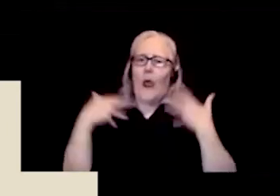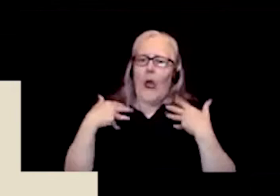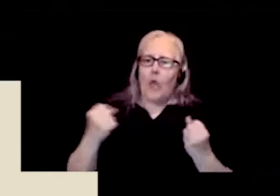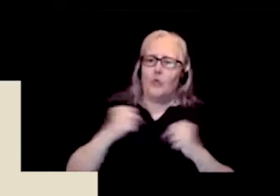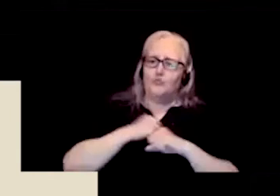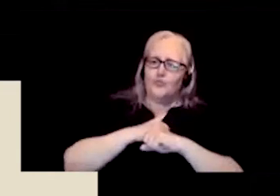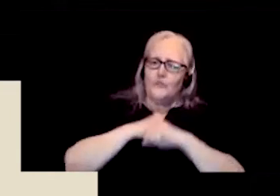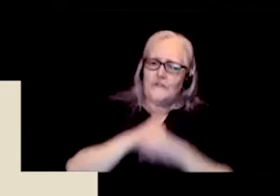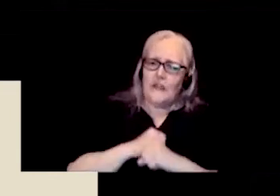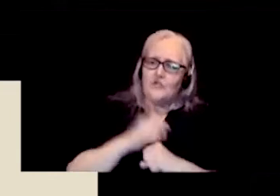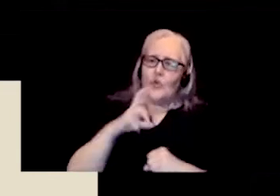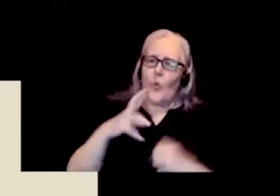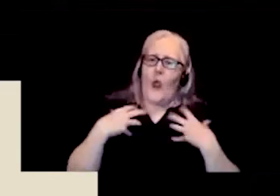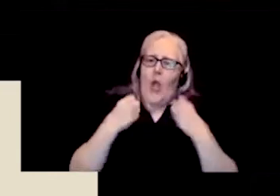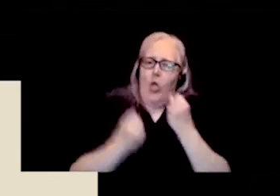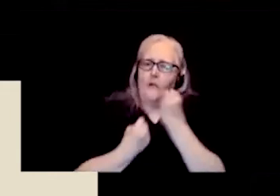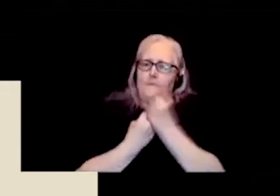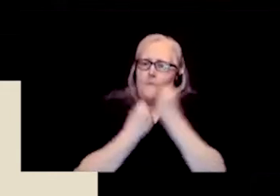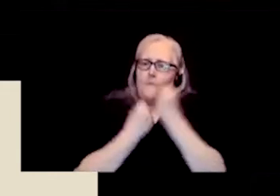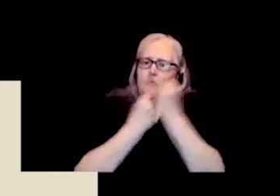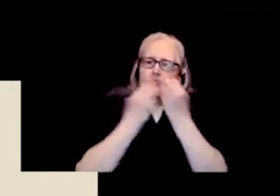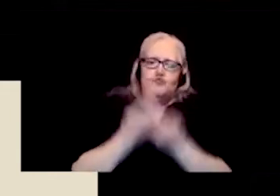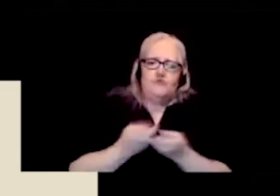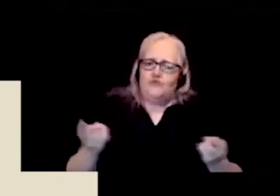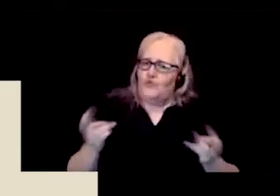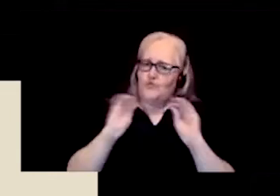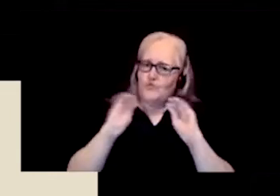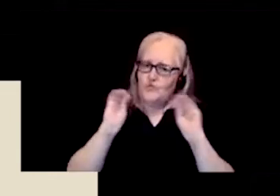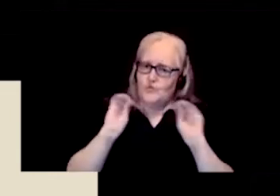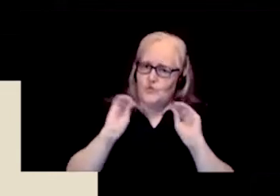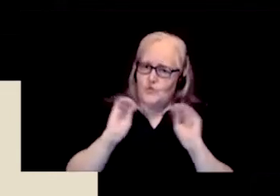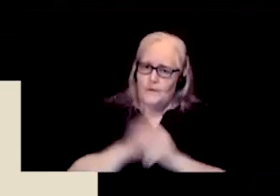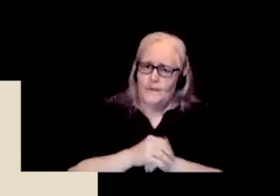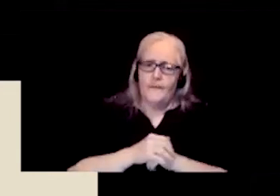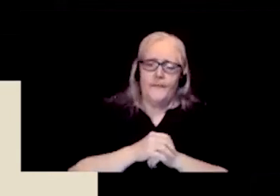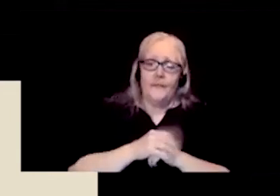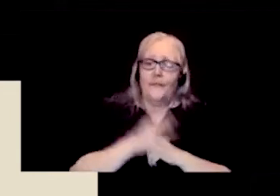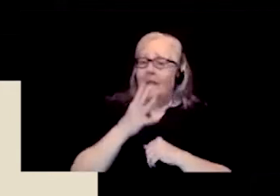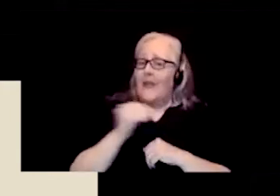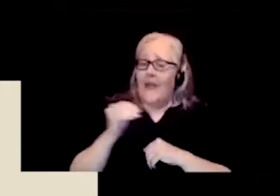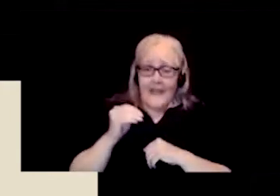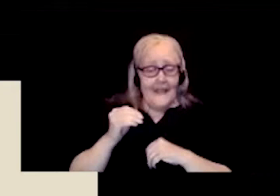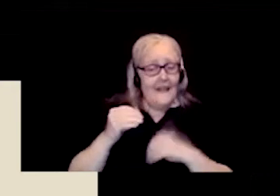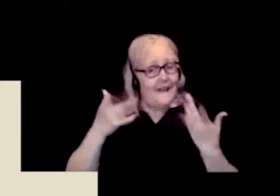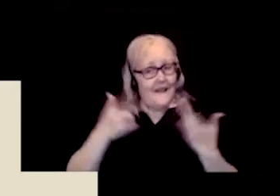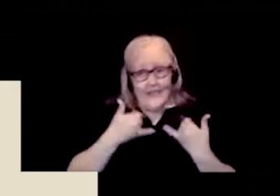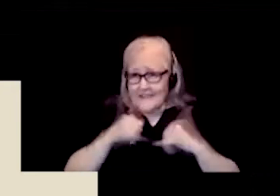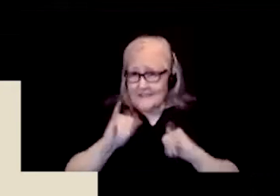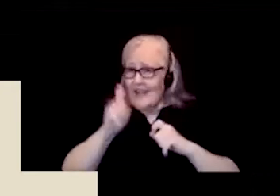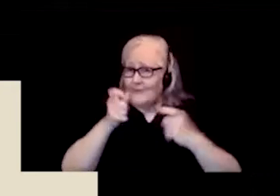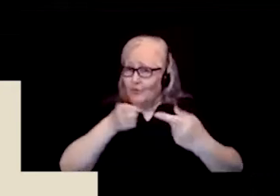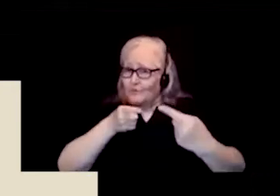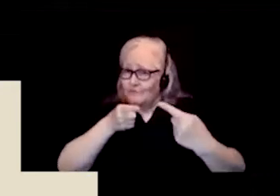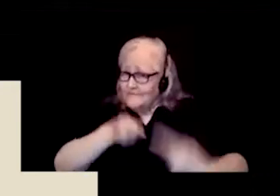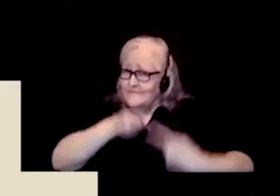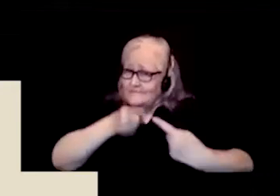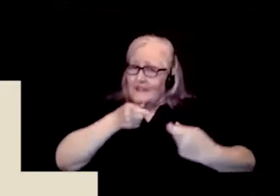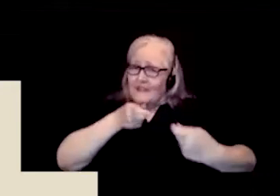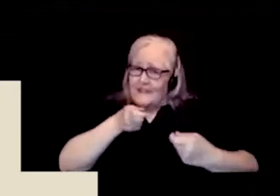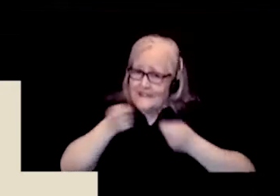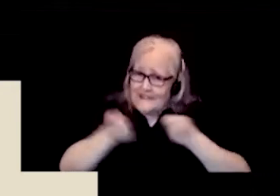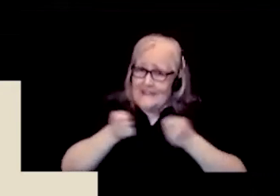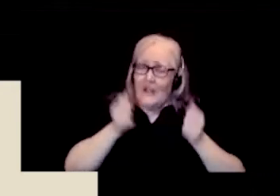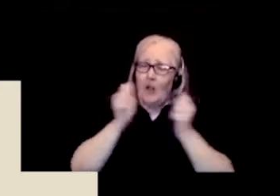sustaining resources. And they still contend with the political determinants or drivers